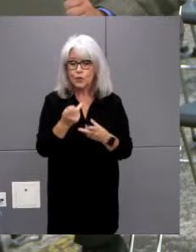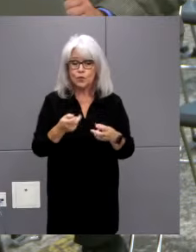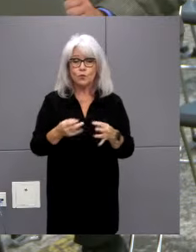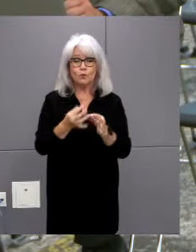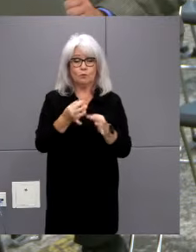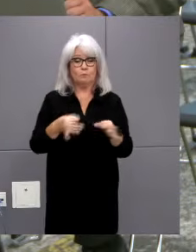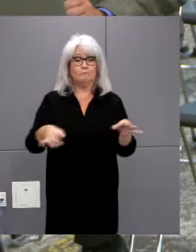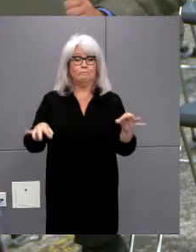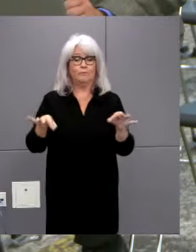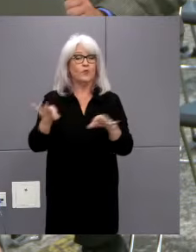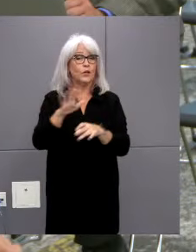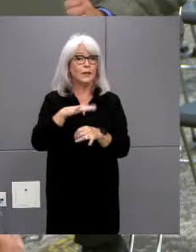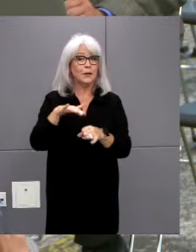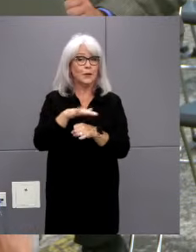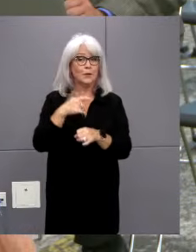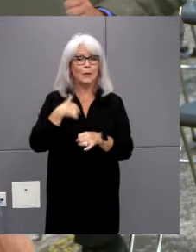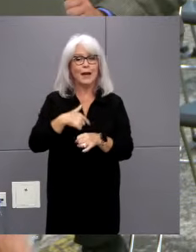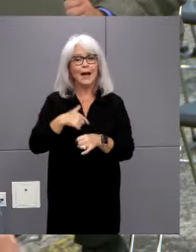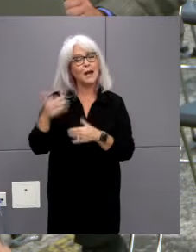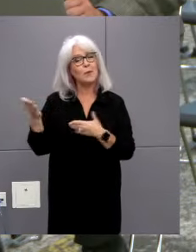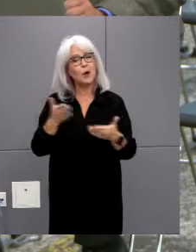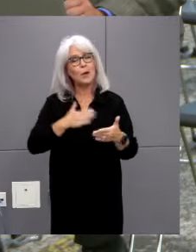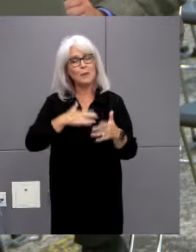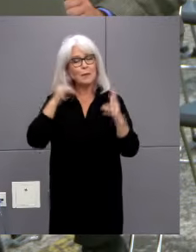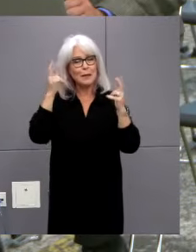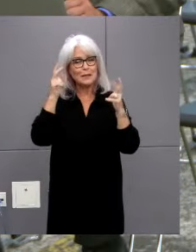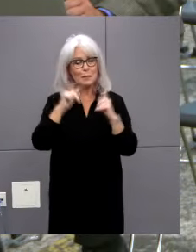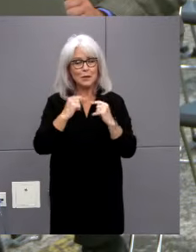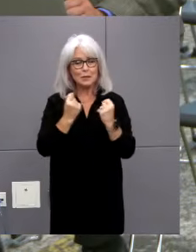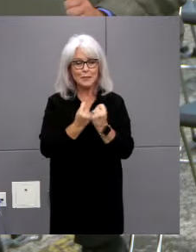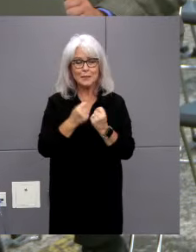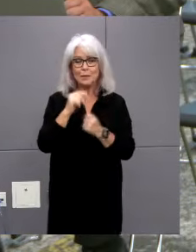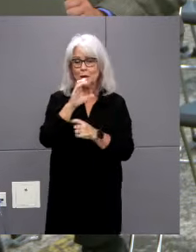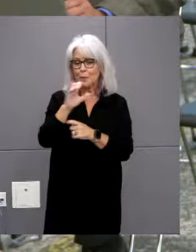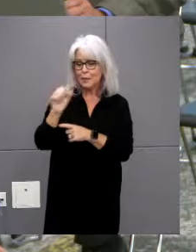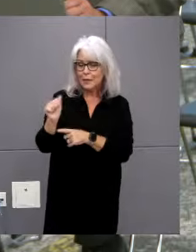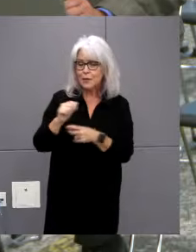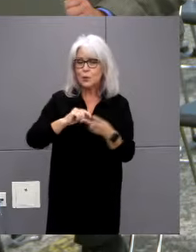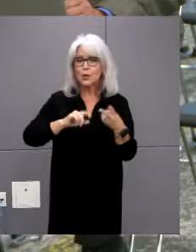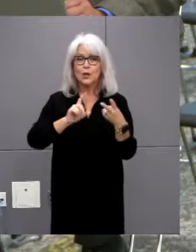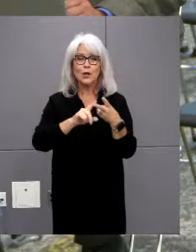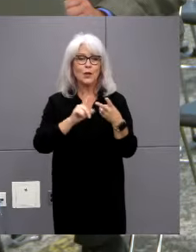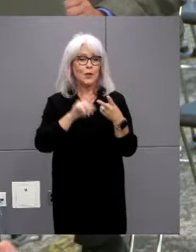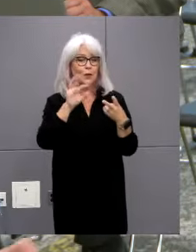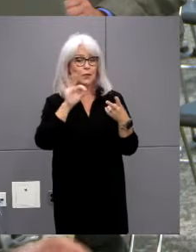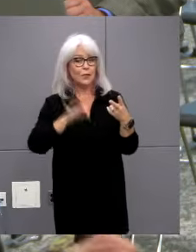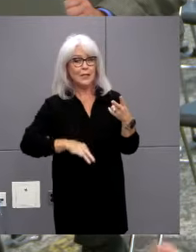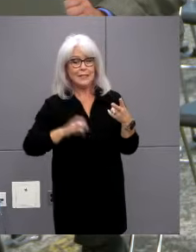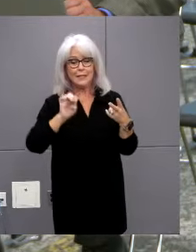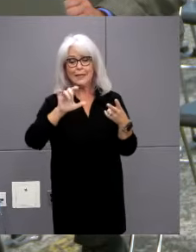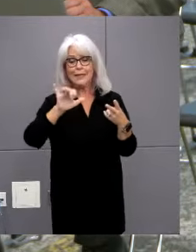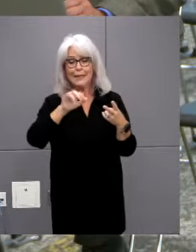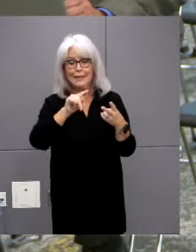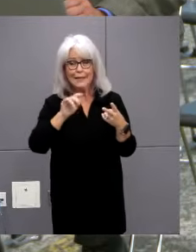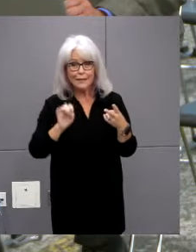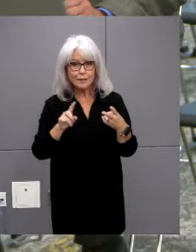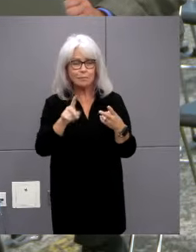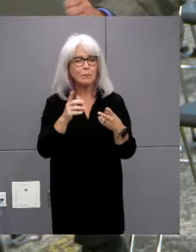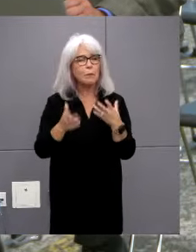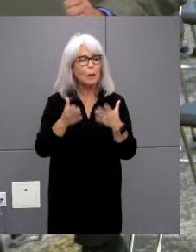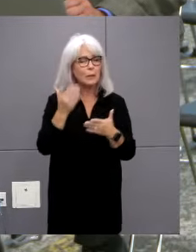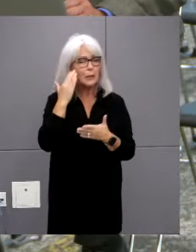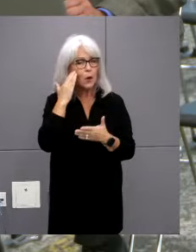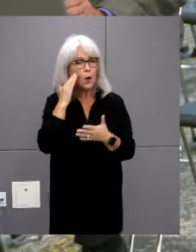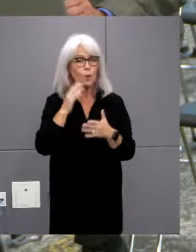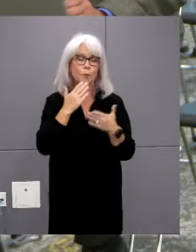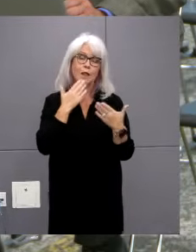Flint community. I brought my basketball teams here to play against your schools, Carmen Ainsworth and Flint Elite, and some of those that you're probably very familiar with. But